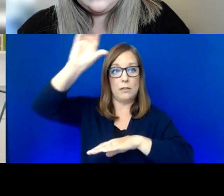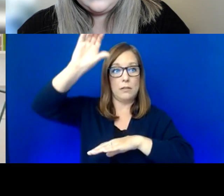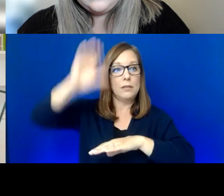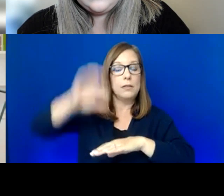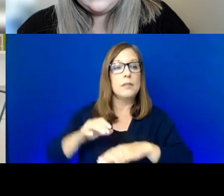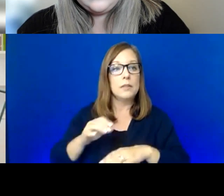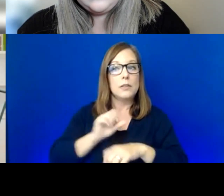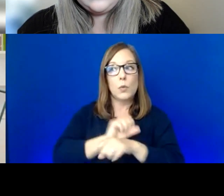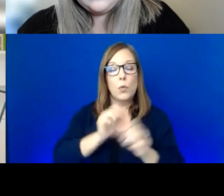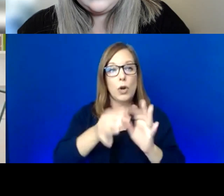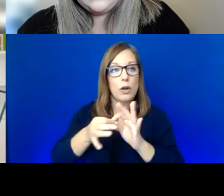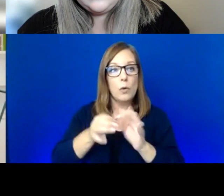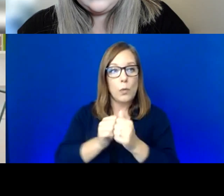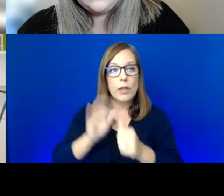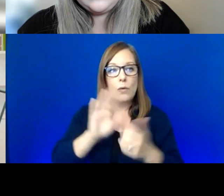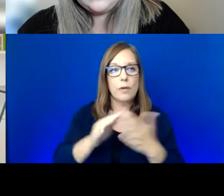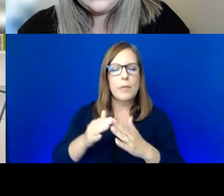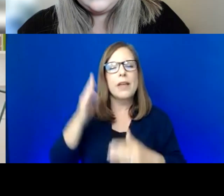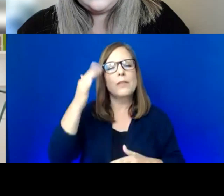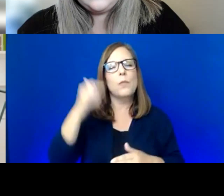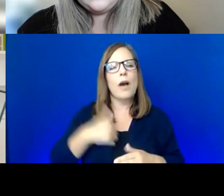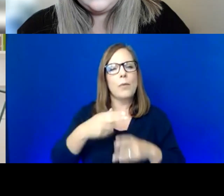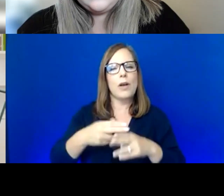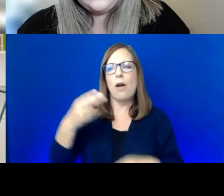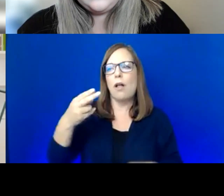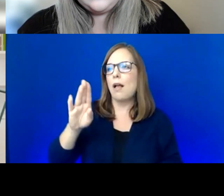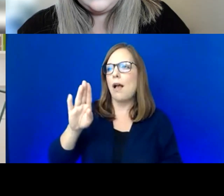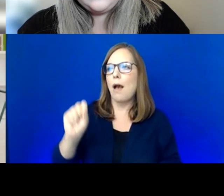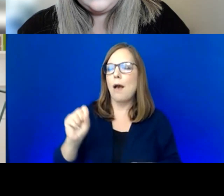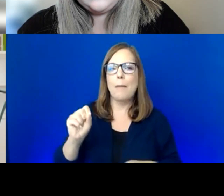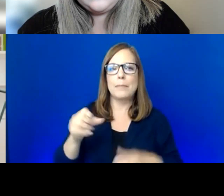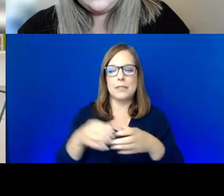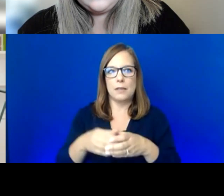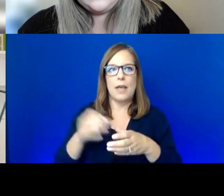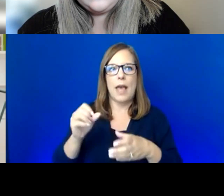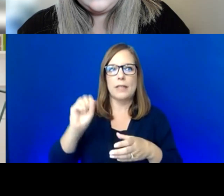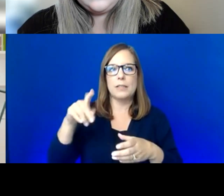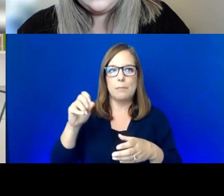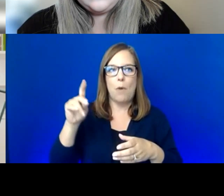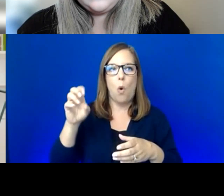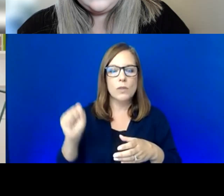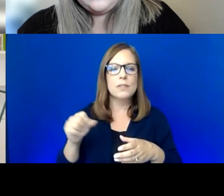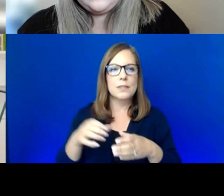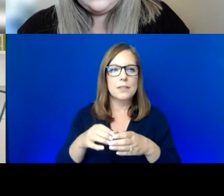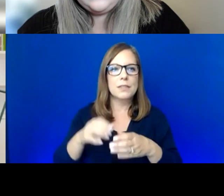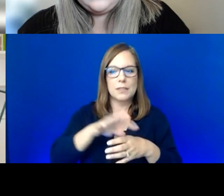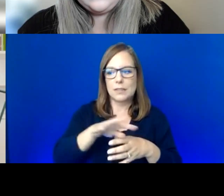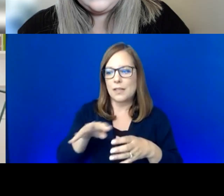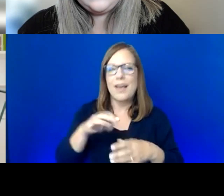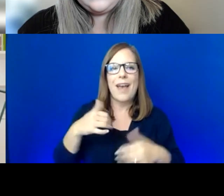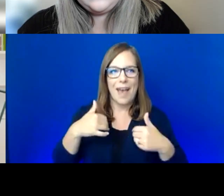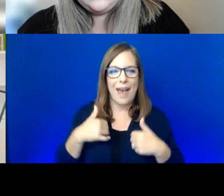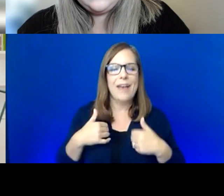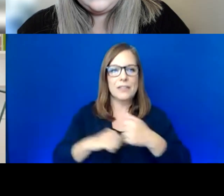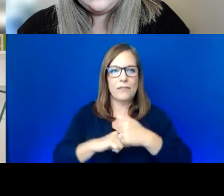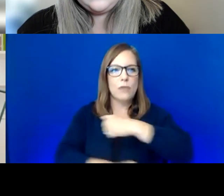community? So that's part of why it's called this hubs and spokes, is it's got both that foundation element and the framework element. And the third thing I want to say, because it's